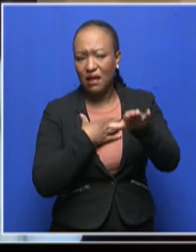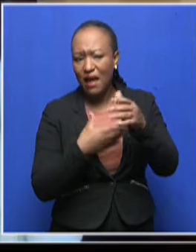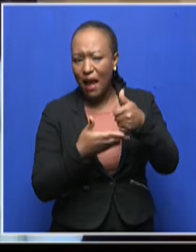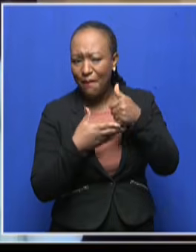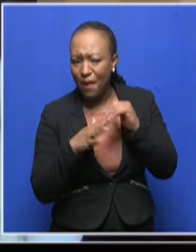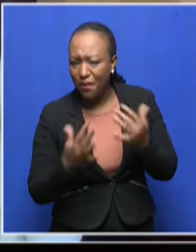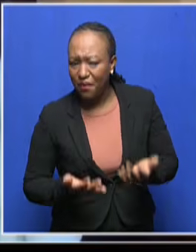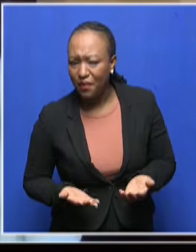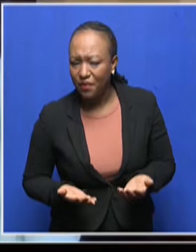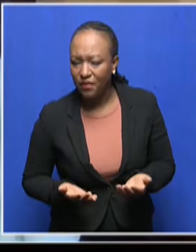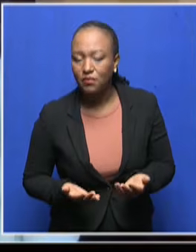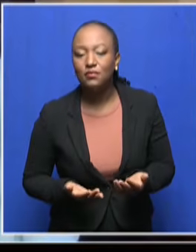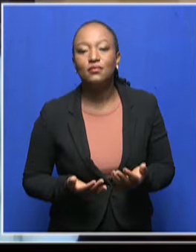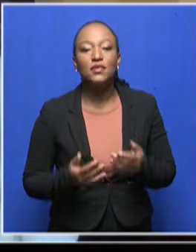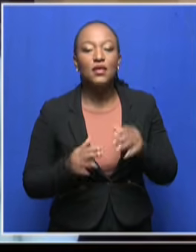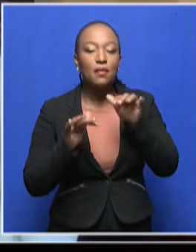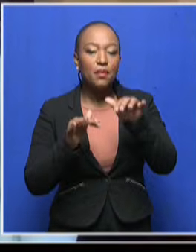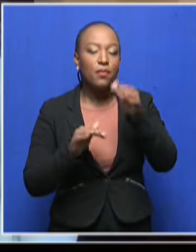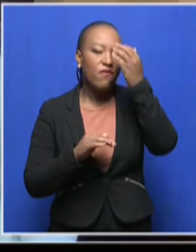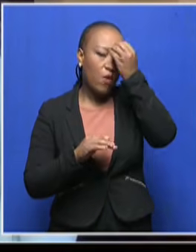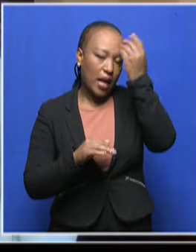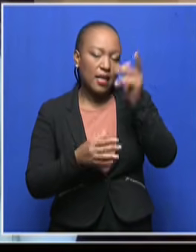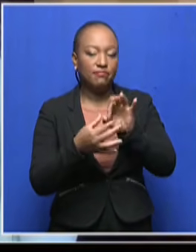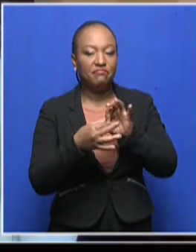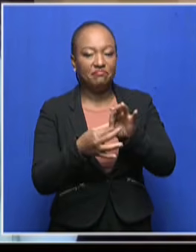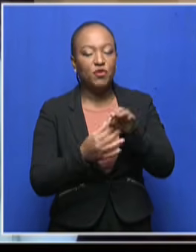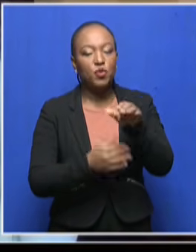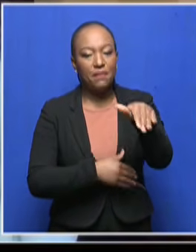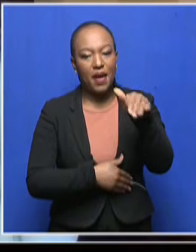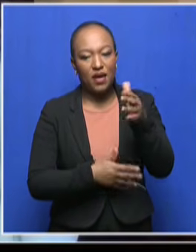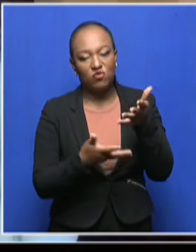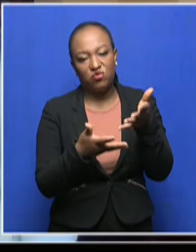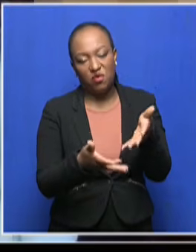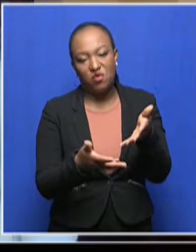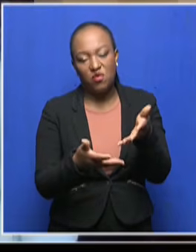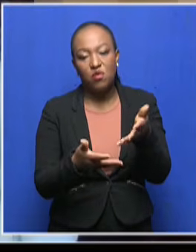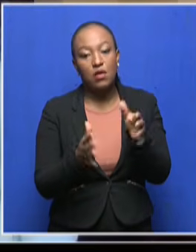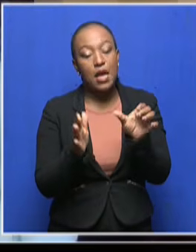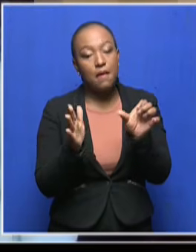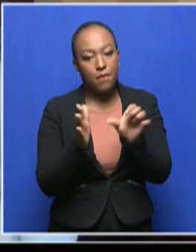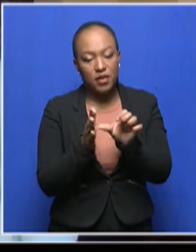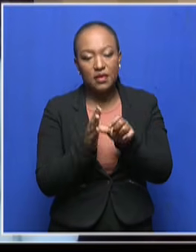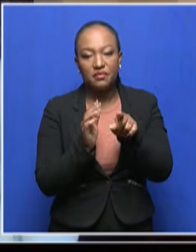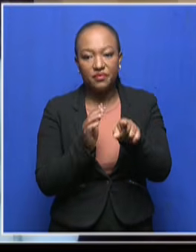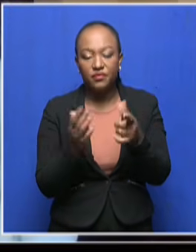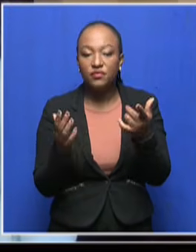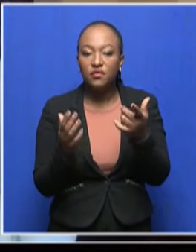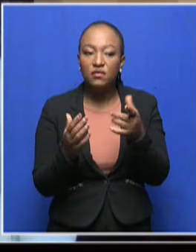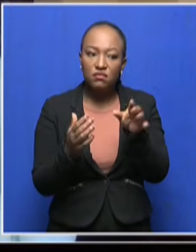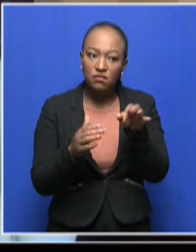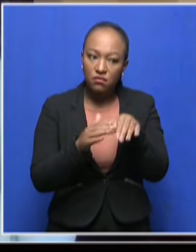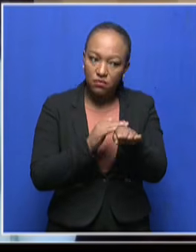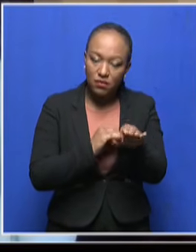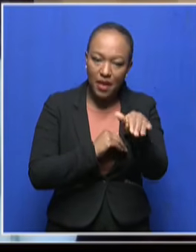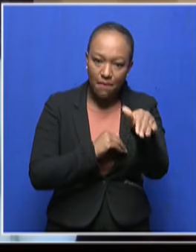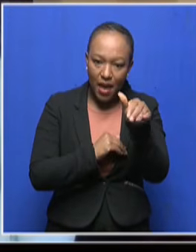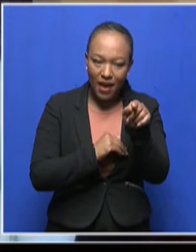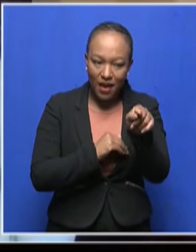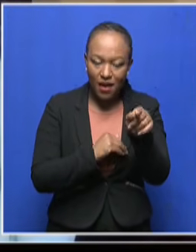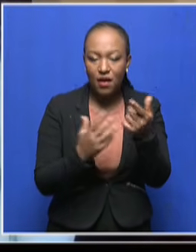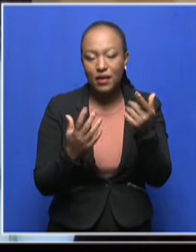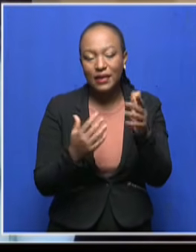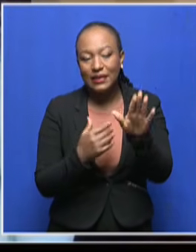I think, is a relationship that people forget that you can have with your bank. And I think it's an important one for them to approach the bank and say, listen,